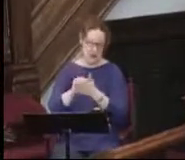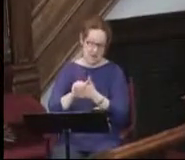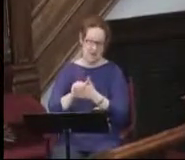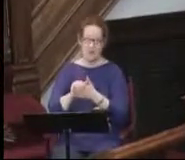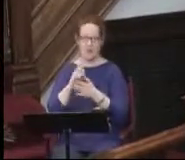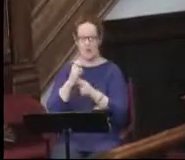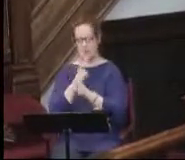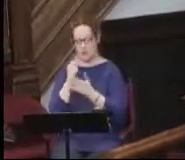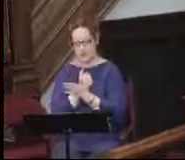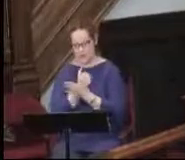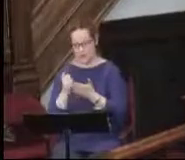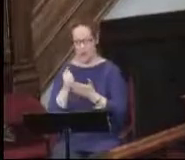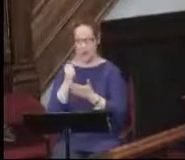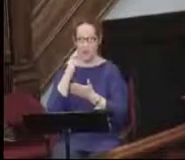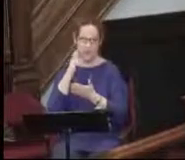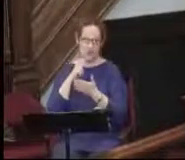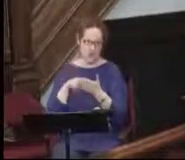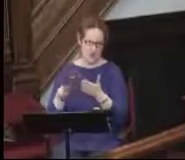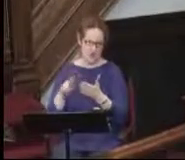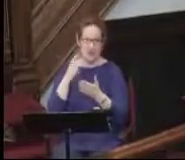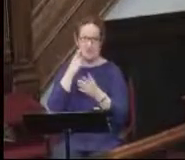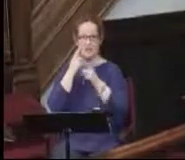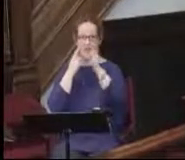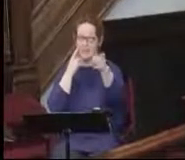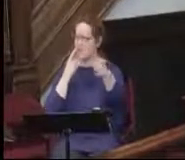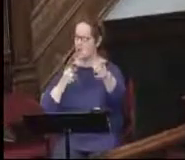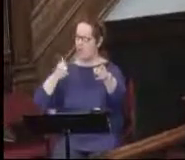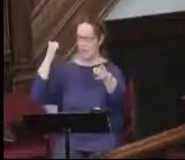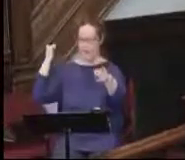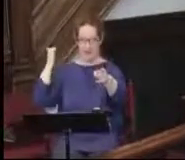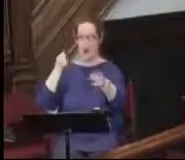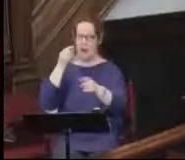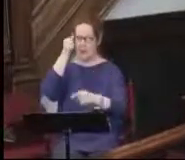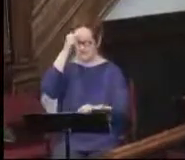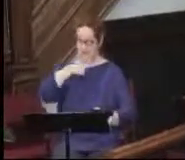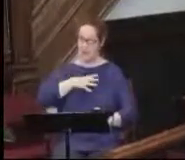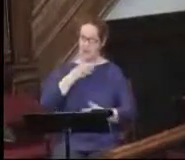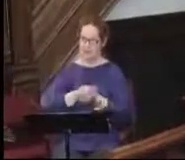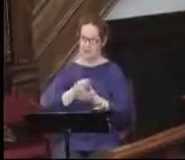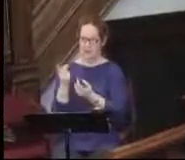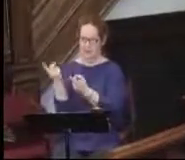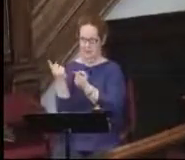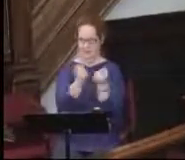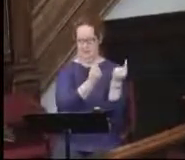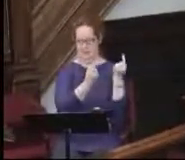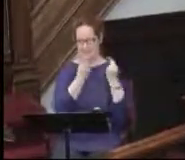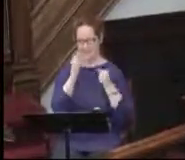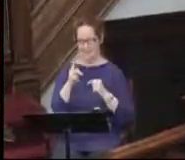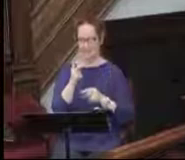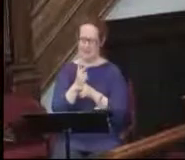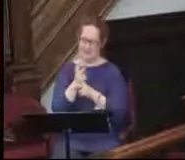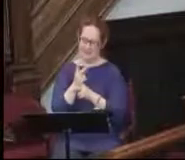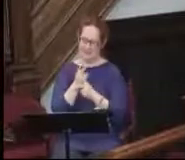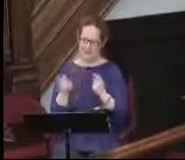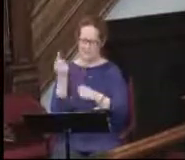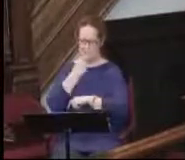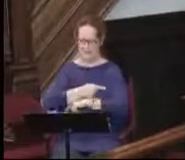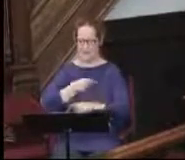credit card. You can write it on. You can see me there or there. But men, money. Okay? We want to take care of this